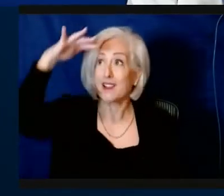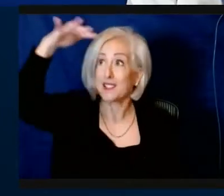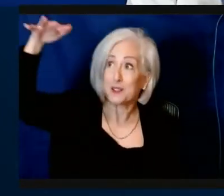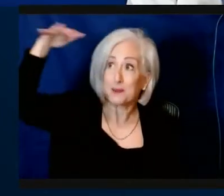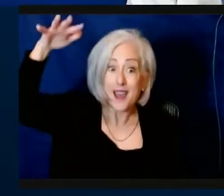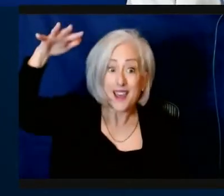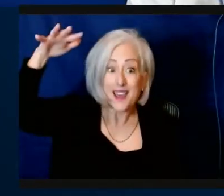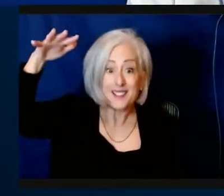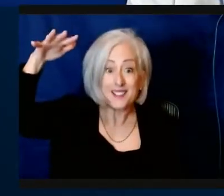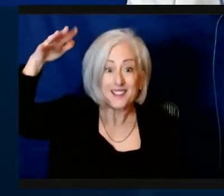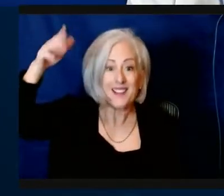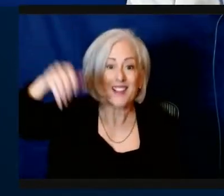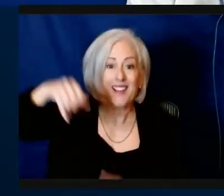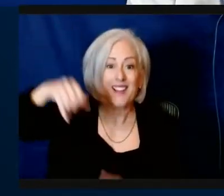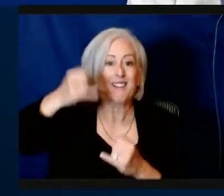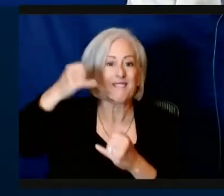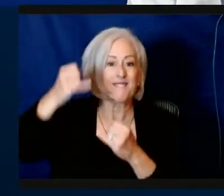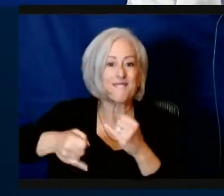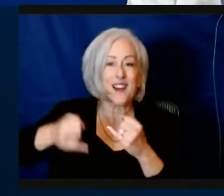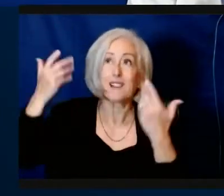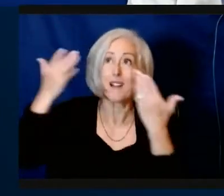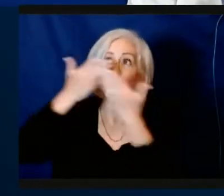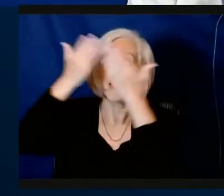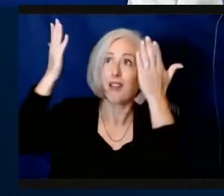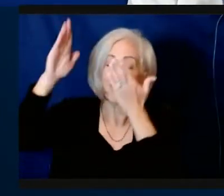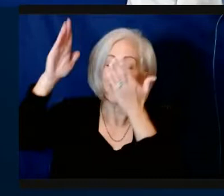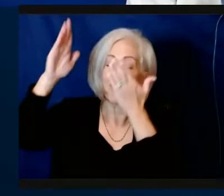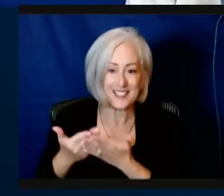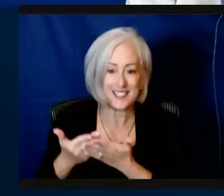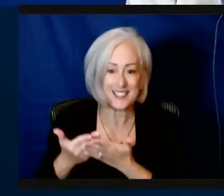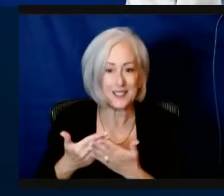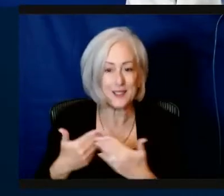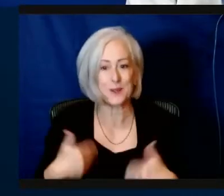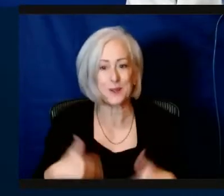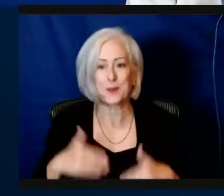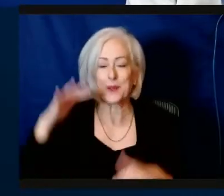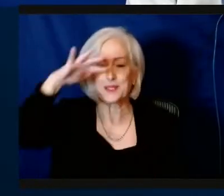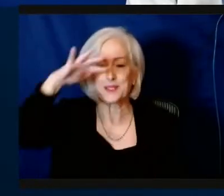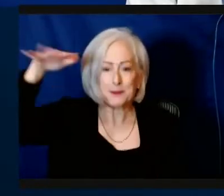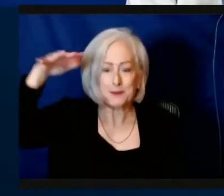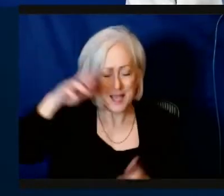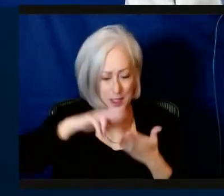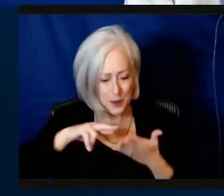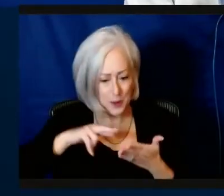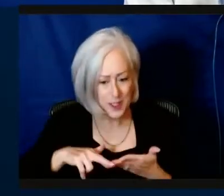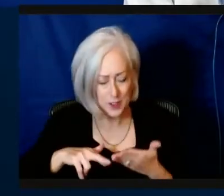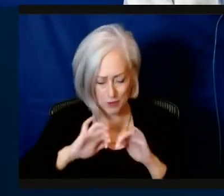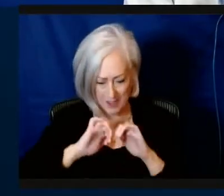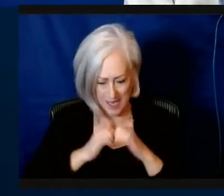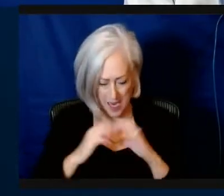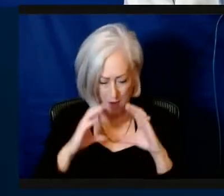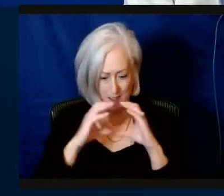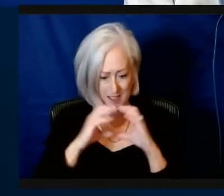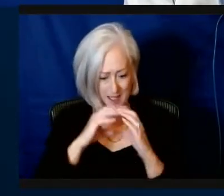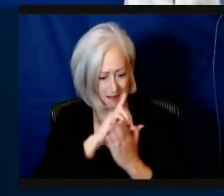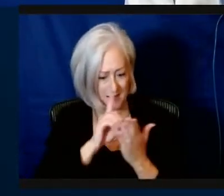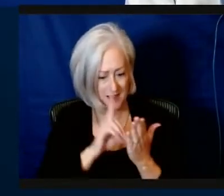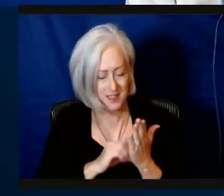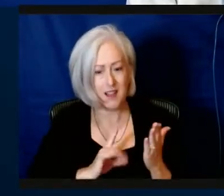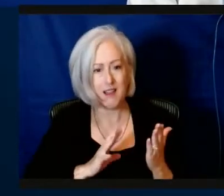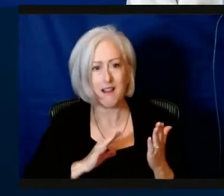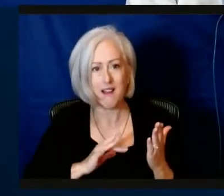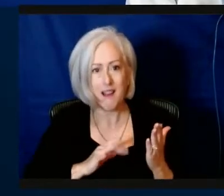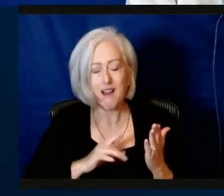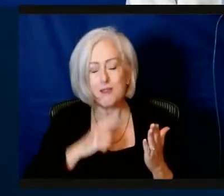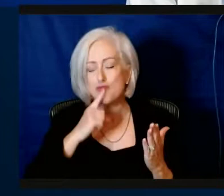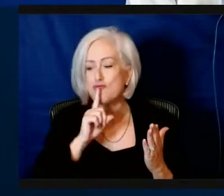cellular research, and to think how well and how incredibly designed cells are, that is really complex. Okay, so let's take something that may be a